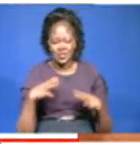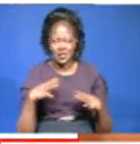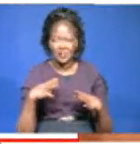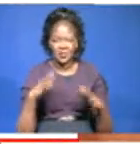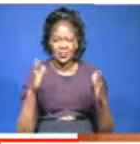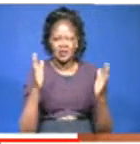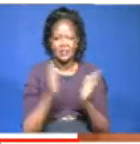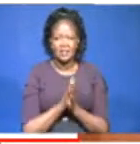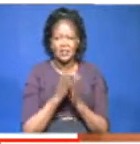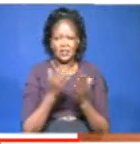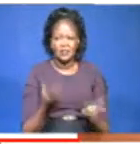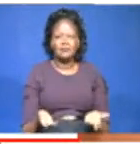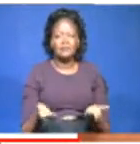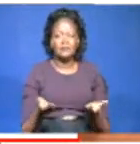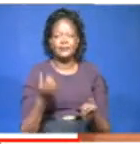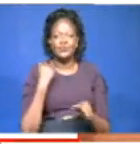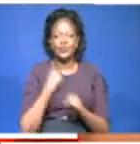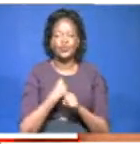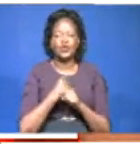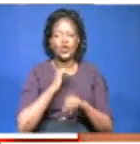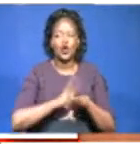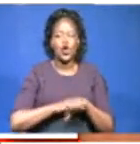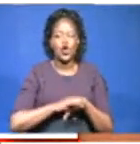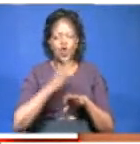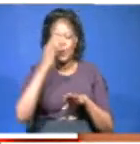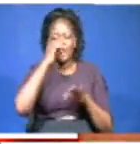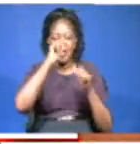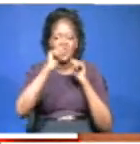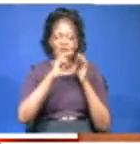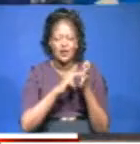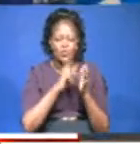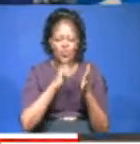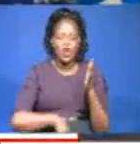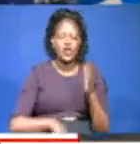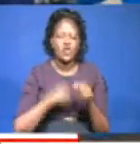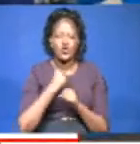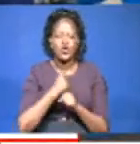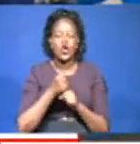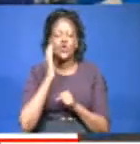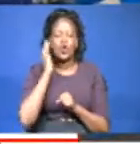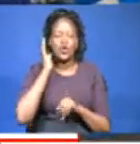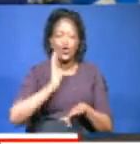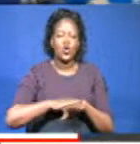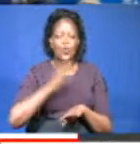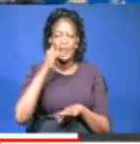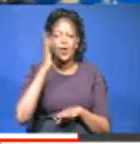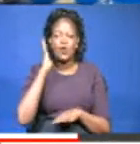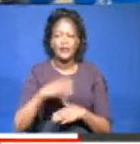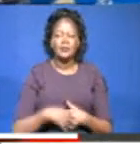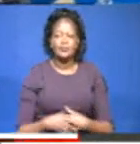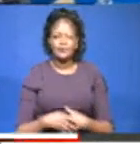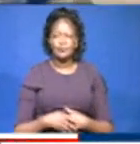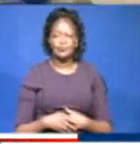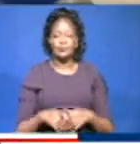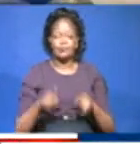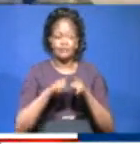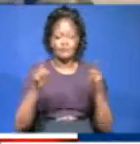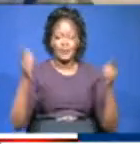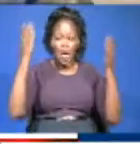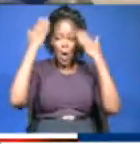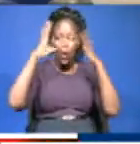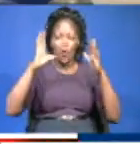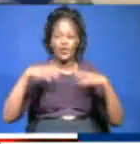and doing good by others means doing good by God. However, are they aware of the